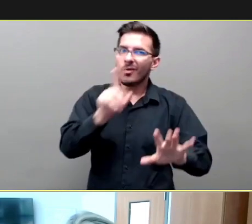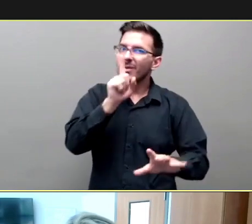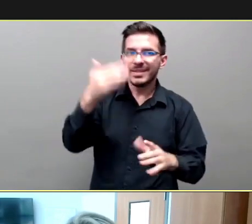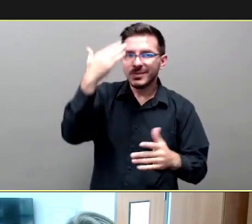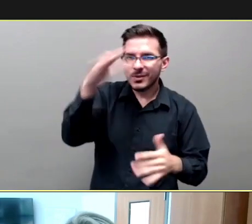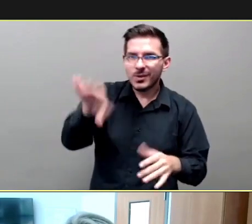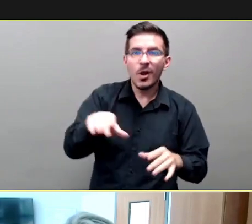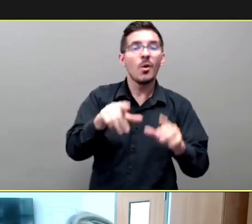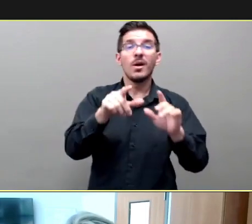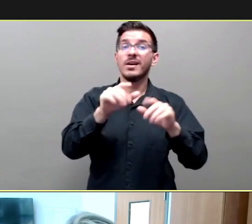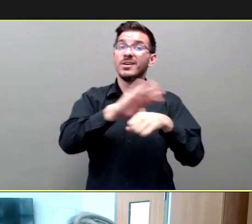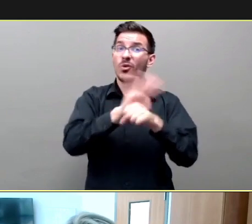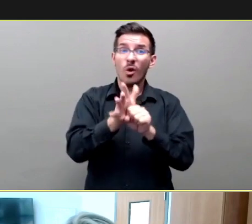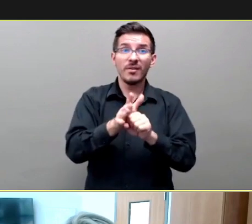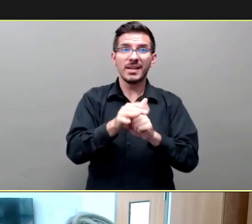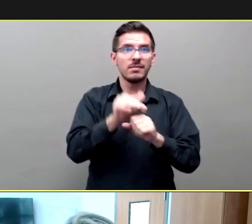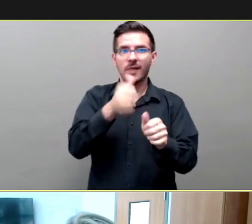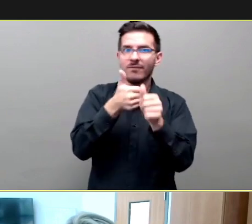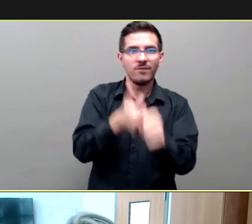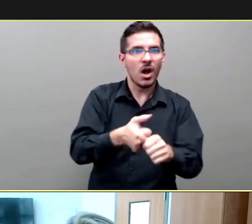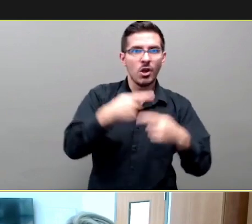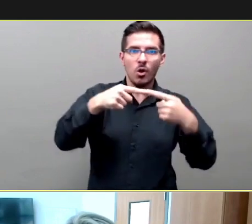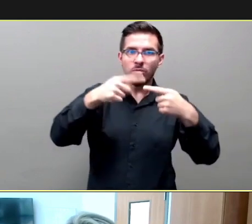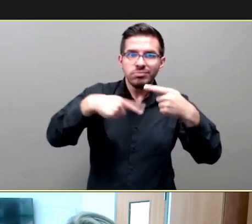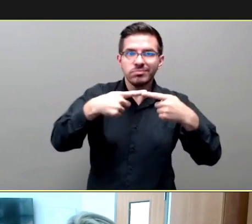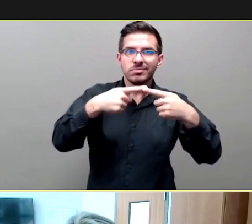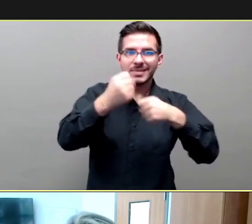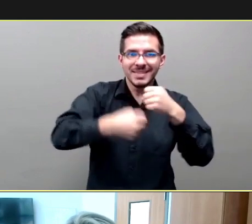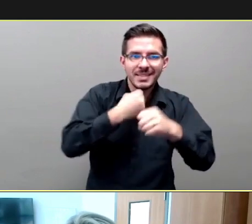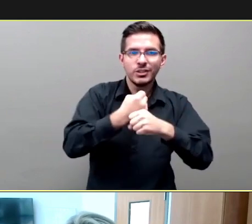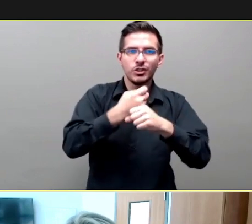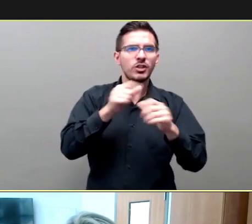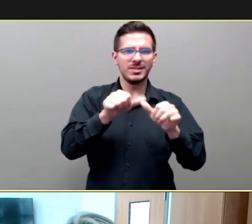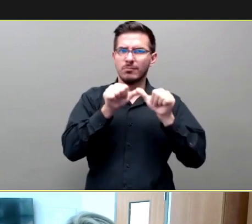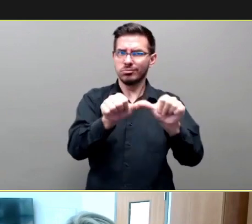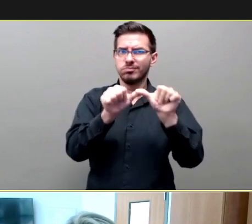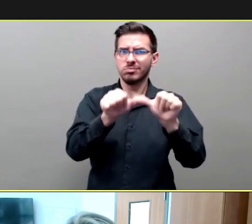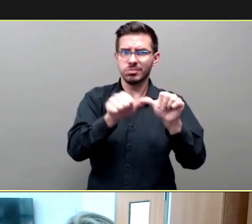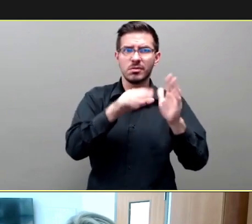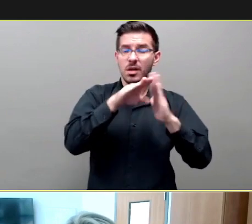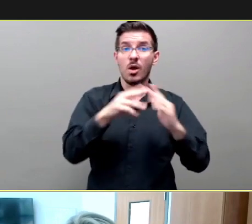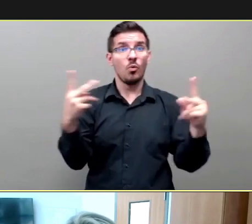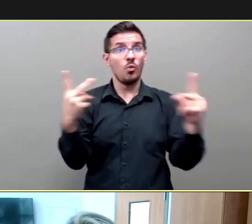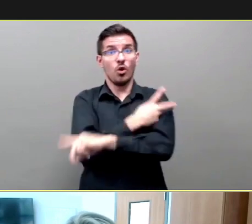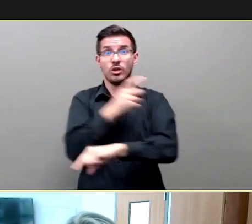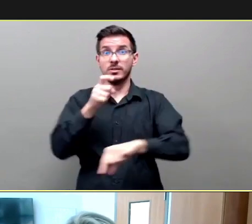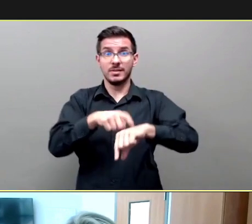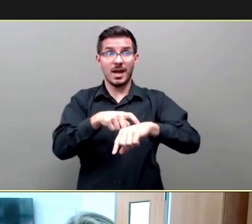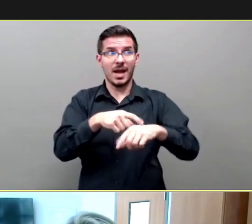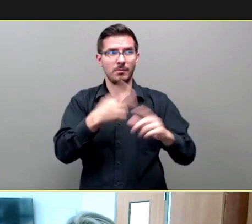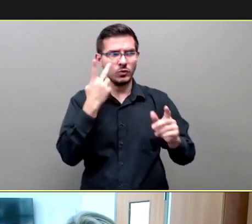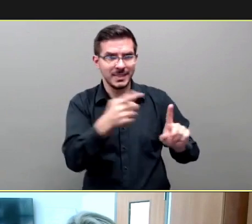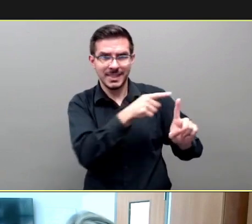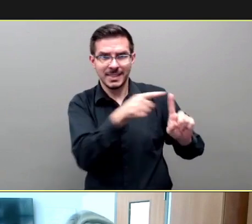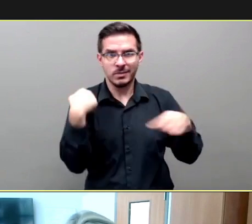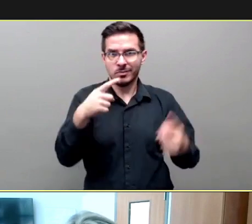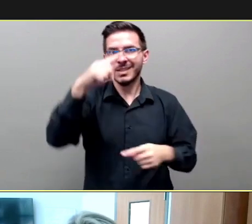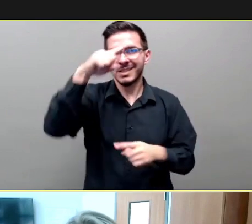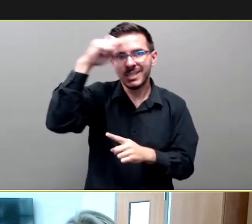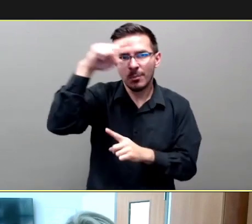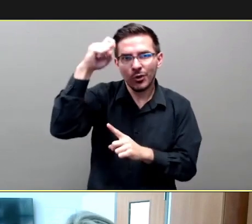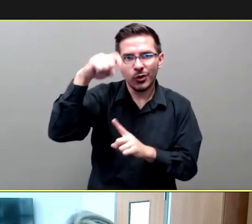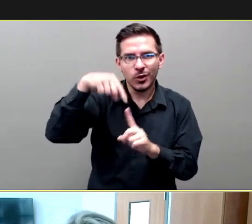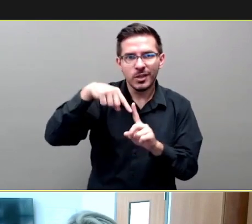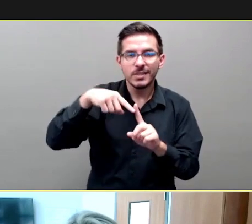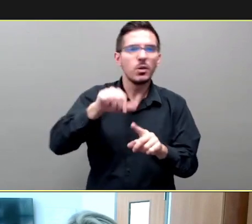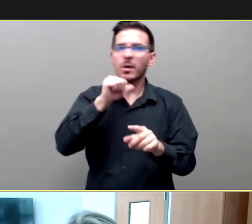not seasonal. I mean, some of our worst times have been during the summer. So I don't think we can say that quite yet, but